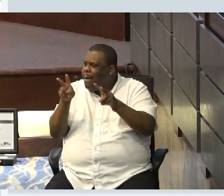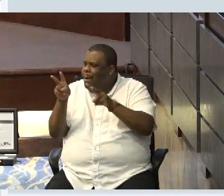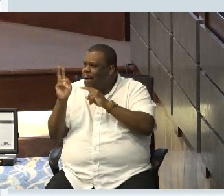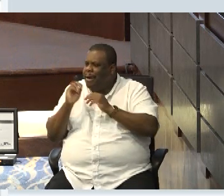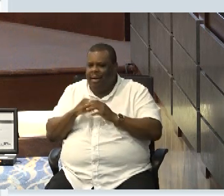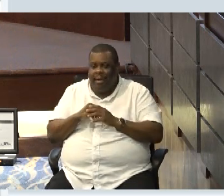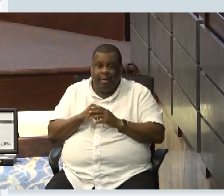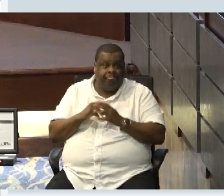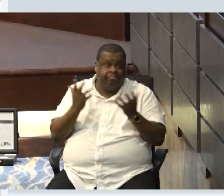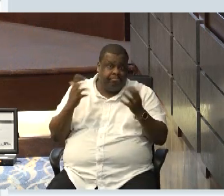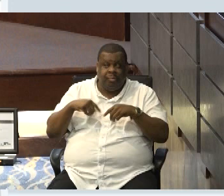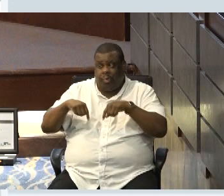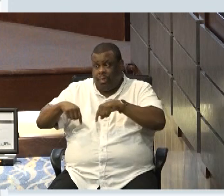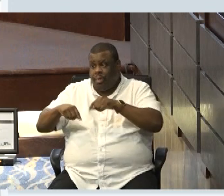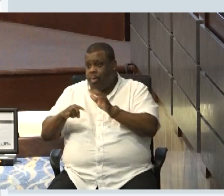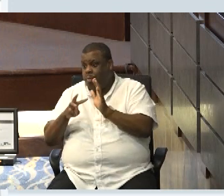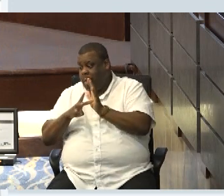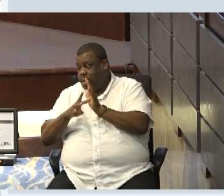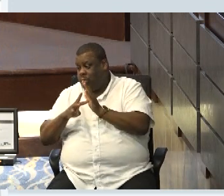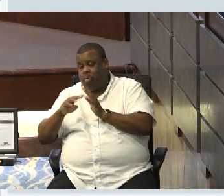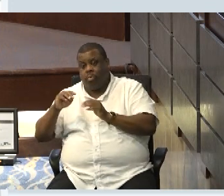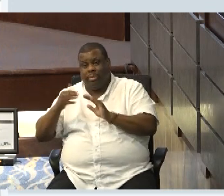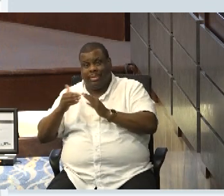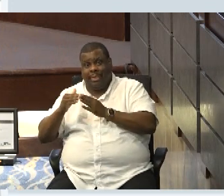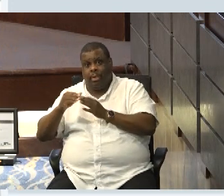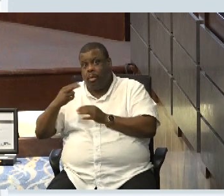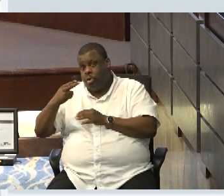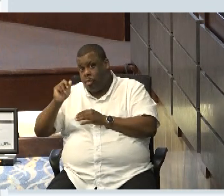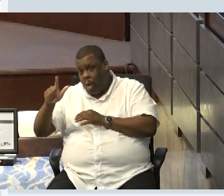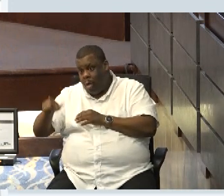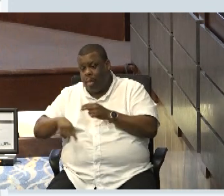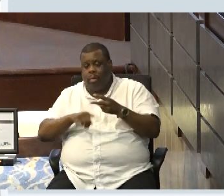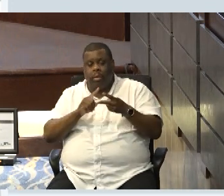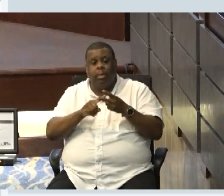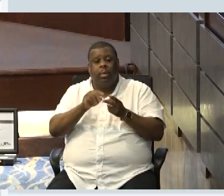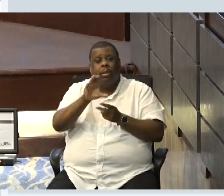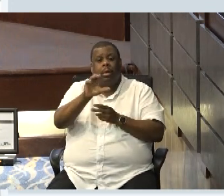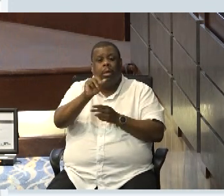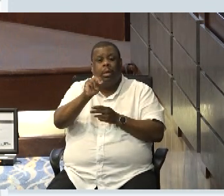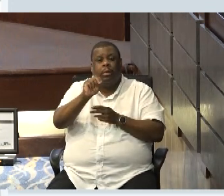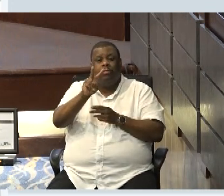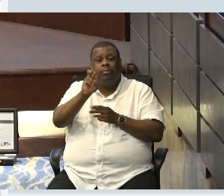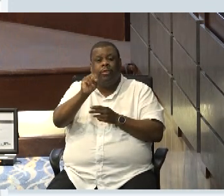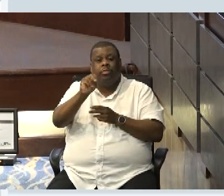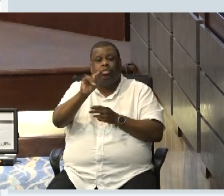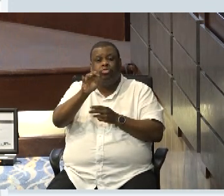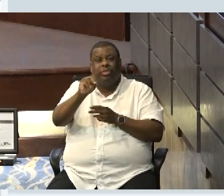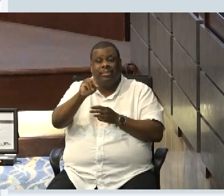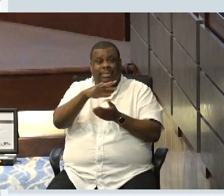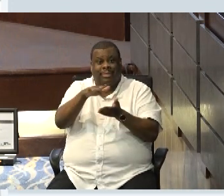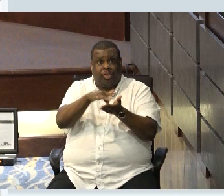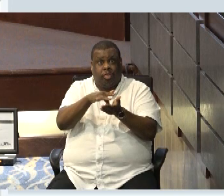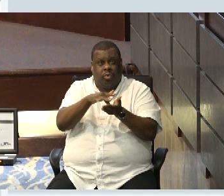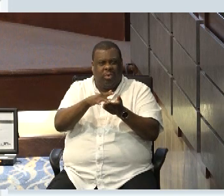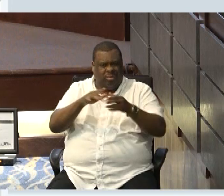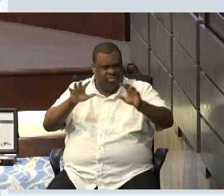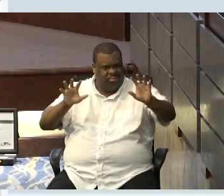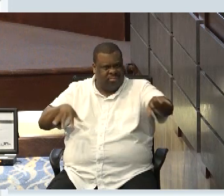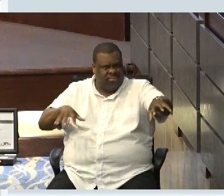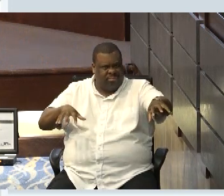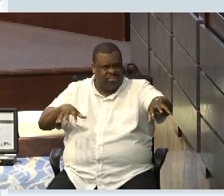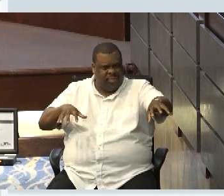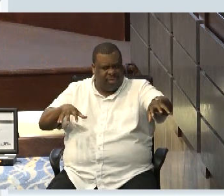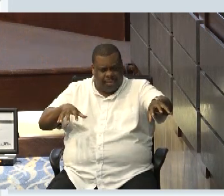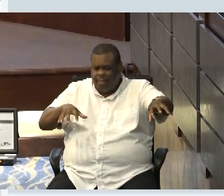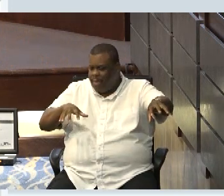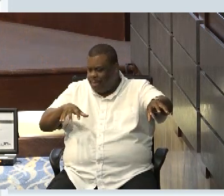and the Suspension Bridge in the background. One of the unique things about Waco's layout when it was first surveyed is that it's a